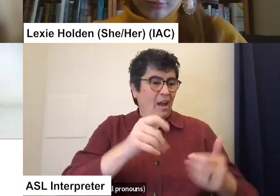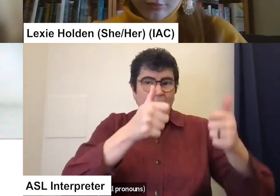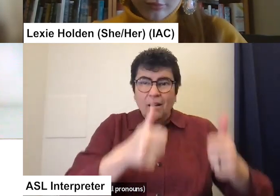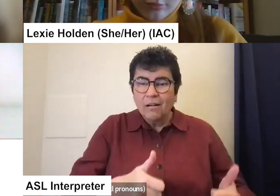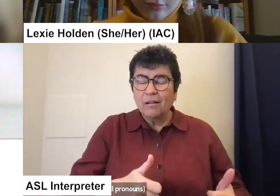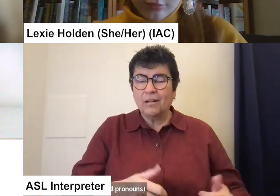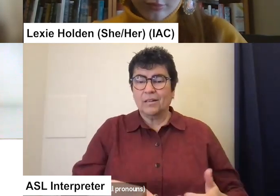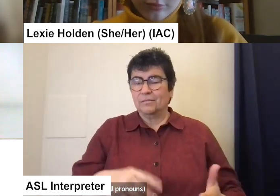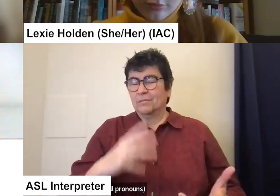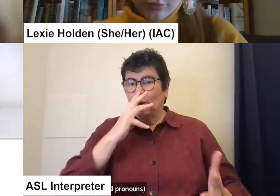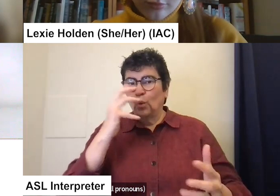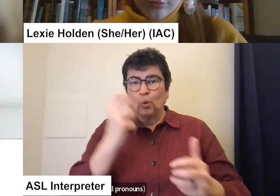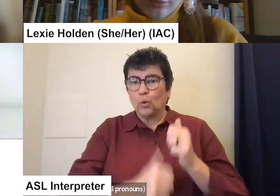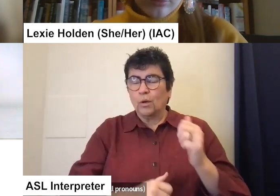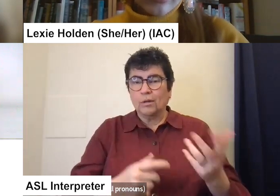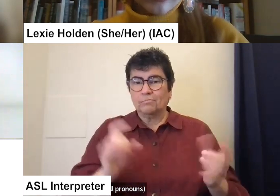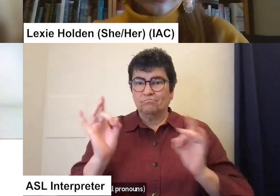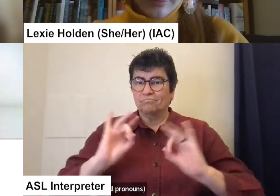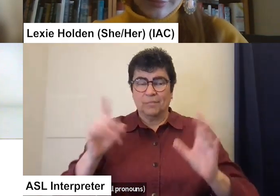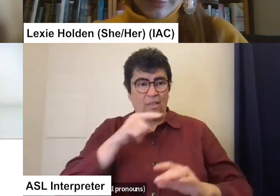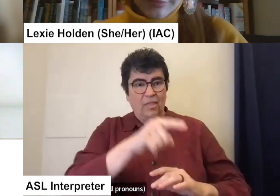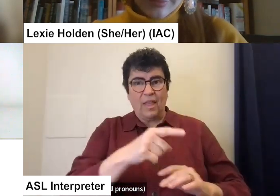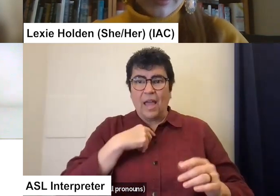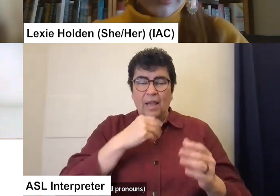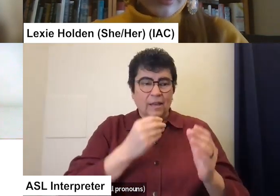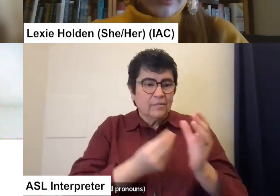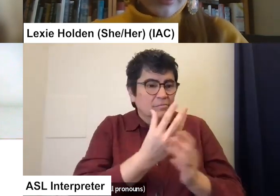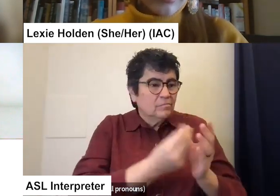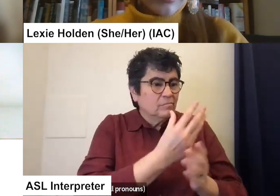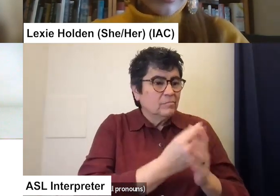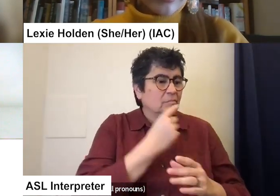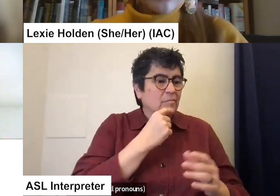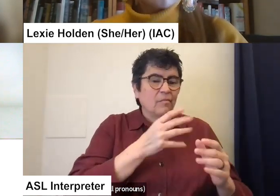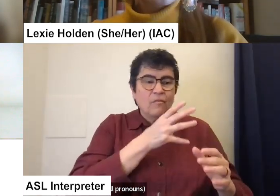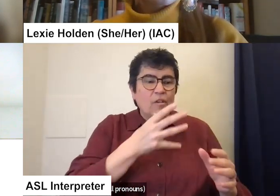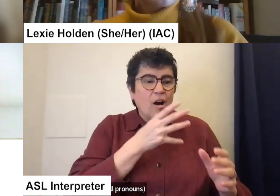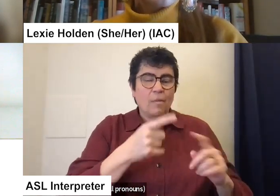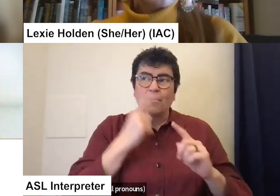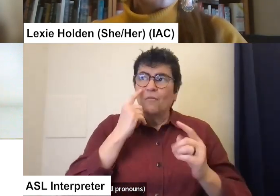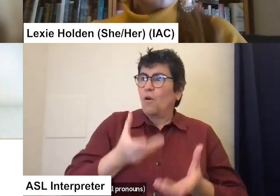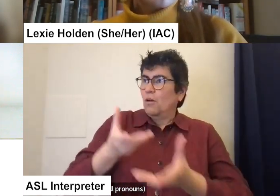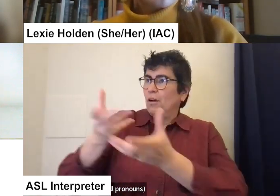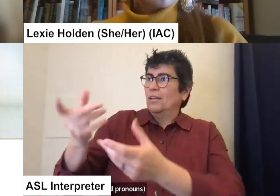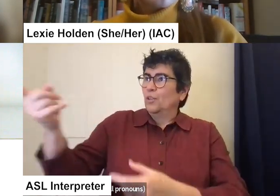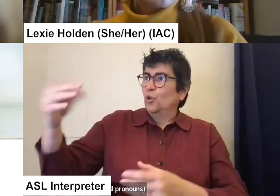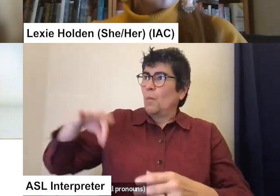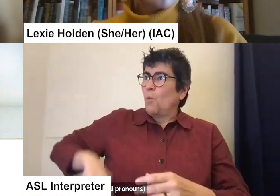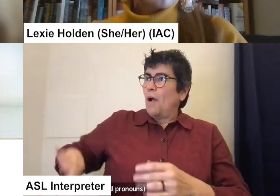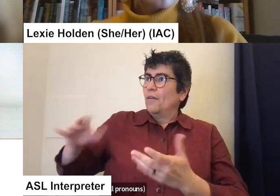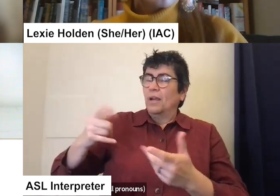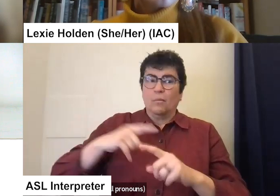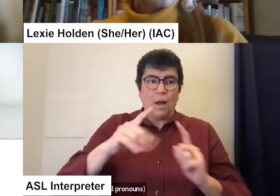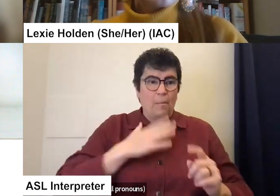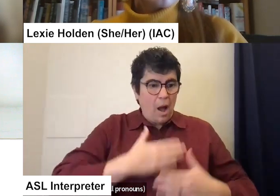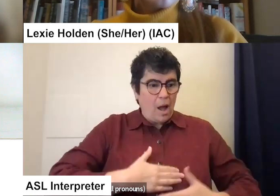crueling dispense. Like, they went through a lot of agony and pain for that. So I just wanted to say that about agriculture. I know, we